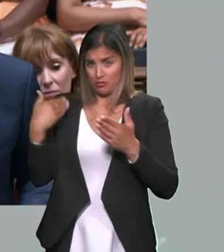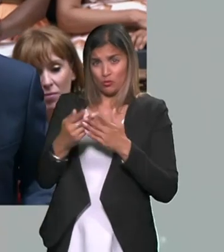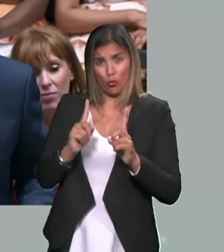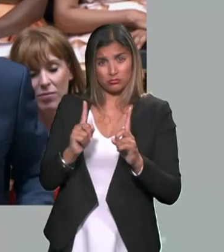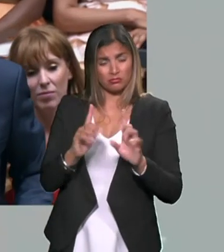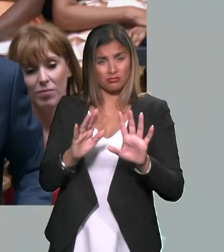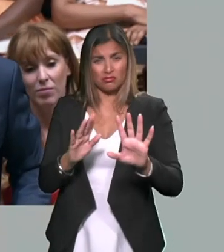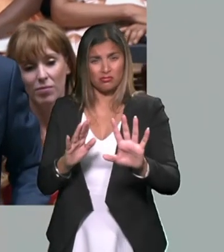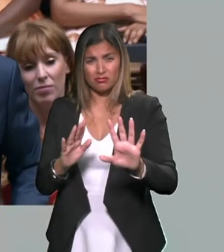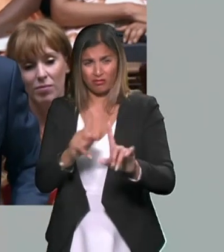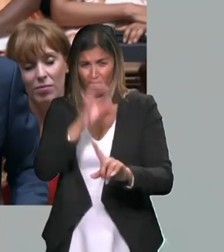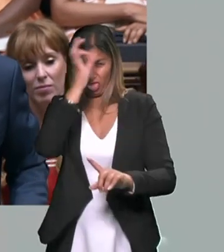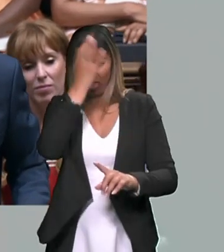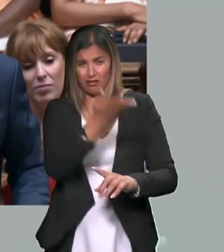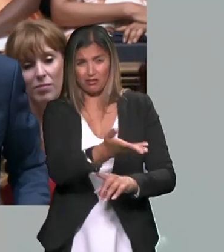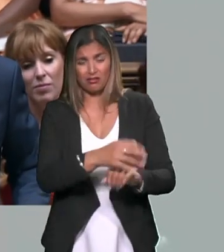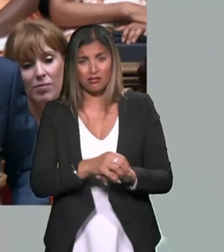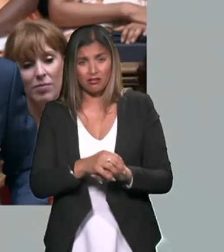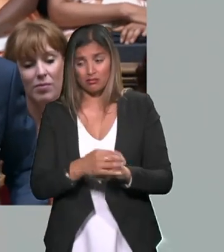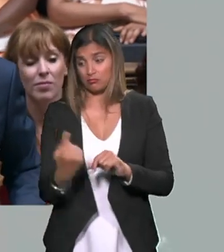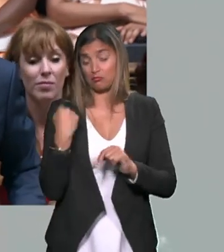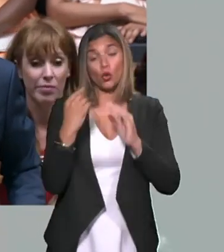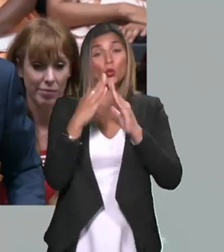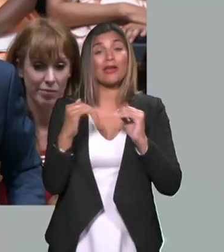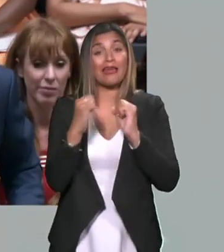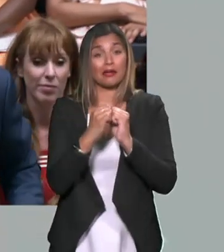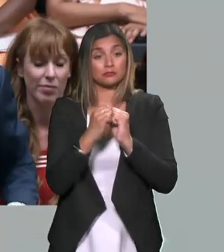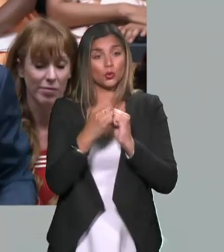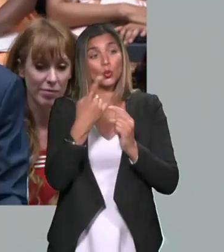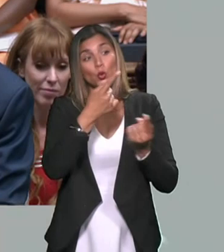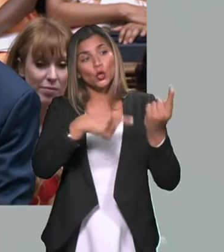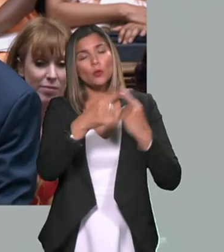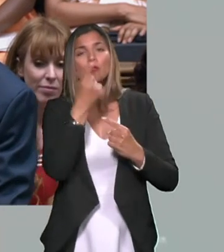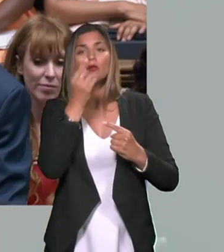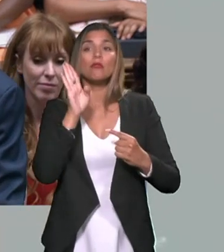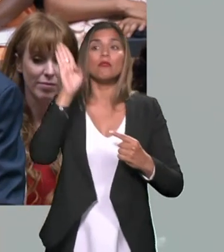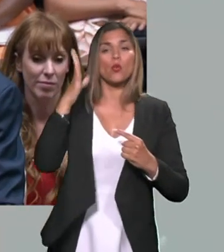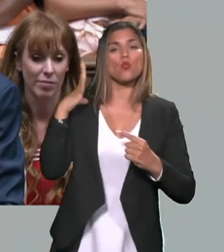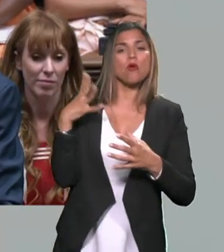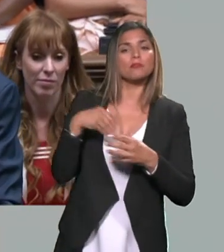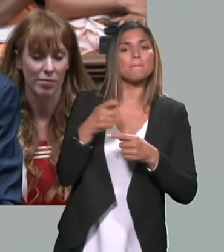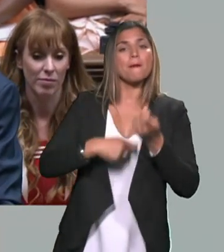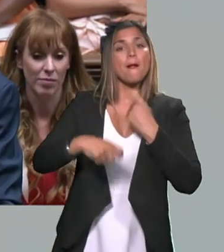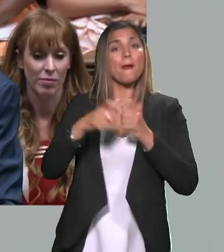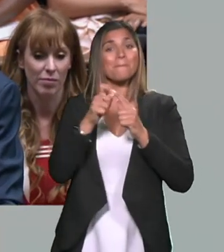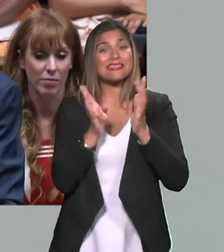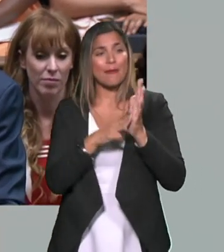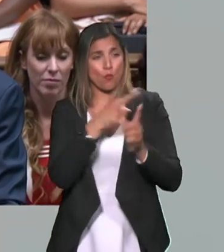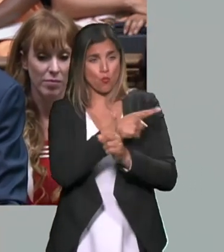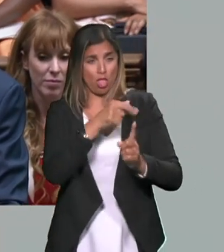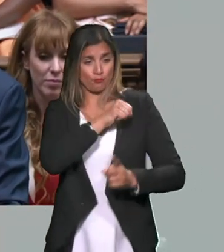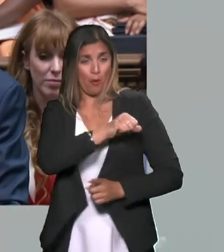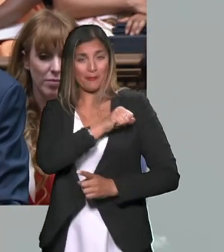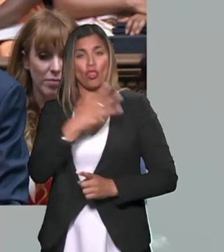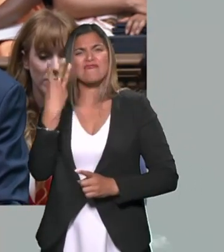the candidates to replace him have promised £330 billion in giveaways. That's